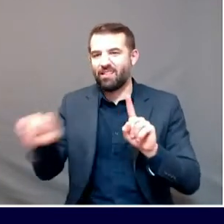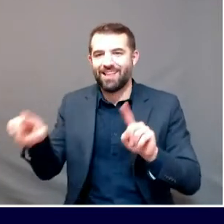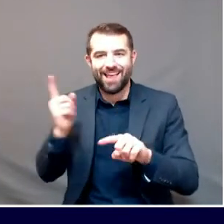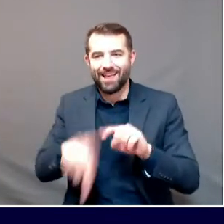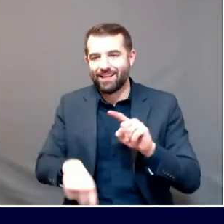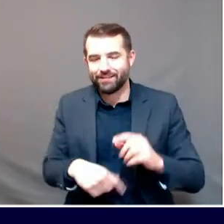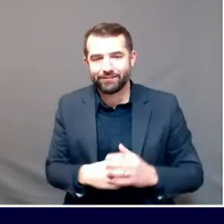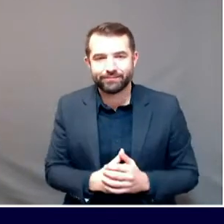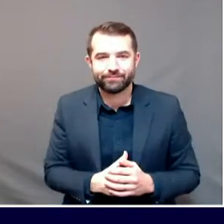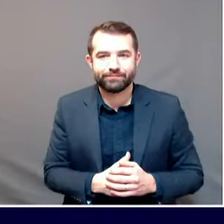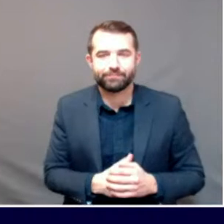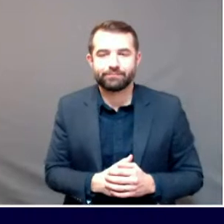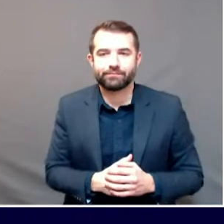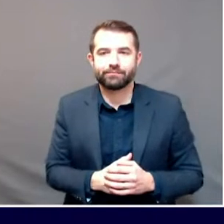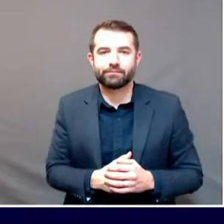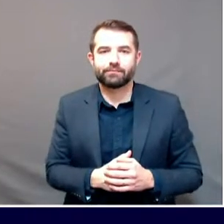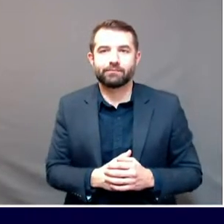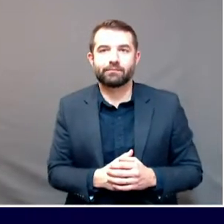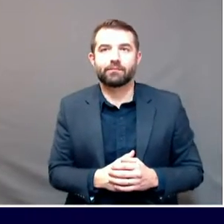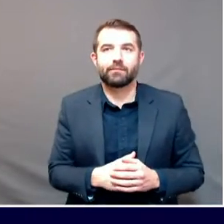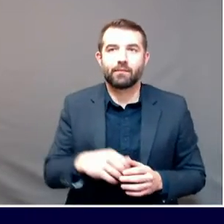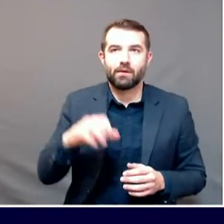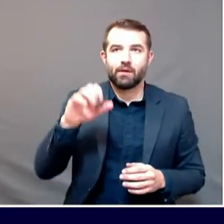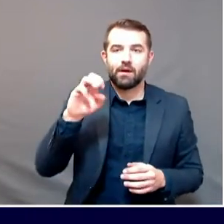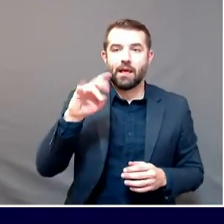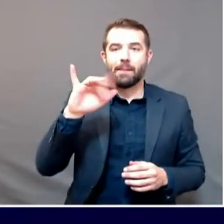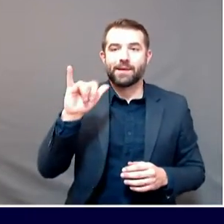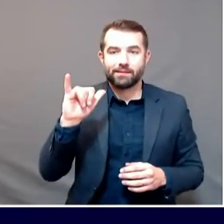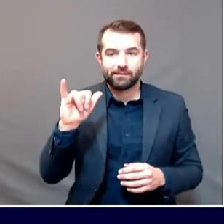I'm going to turn next to Emily Tadlock at WABI.